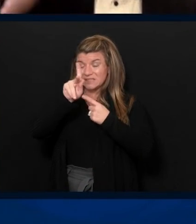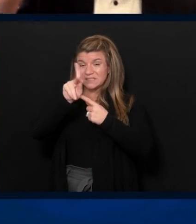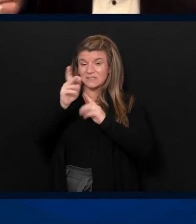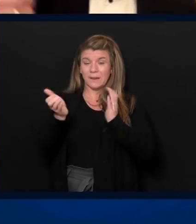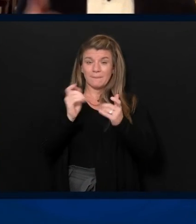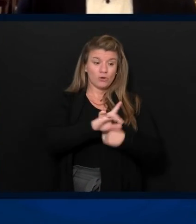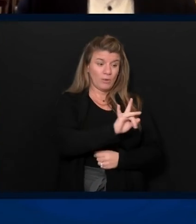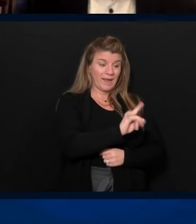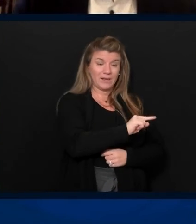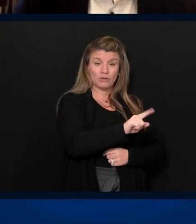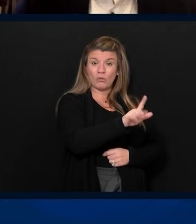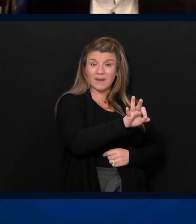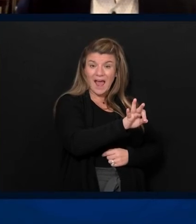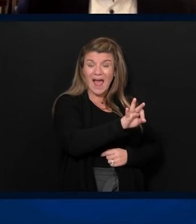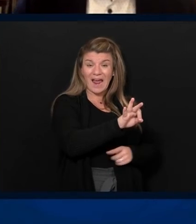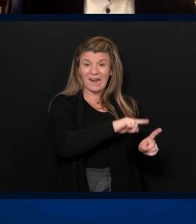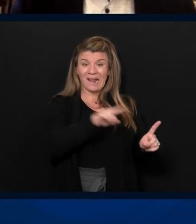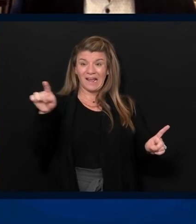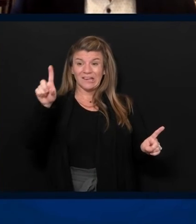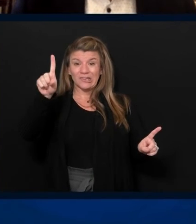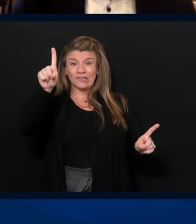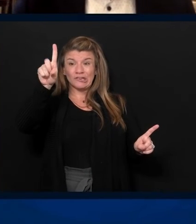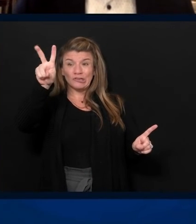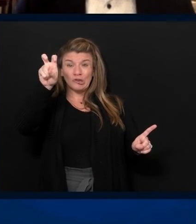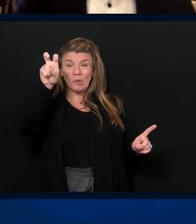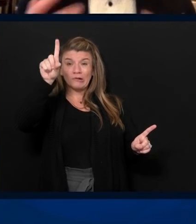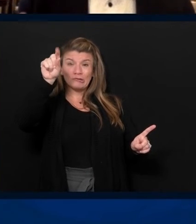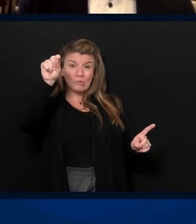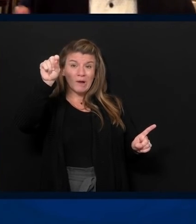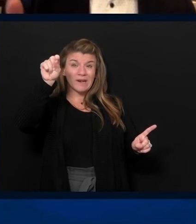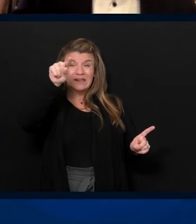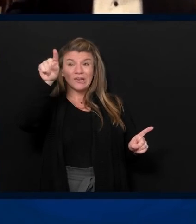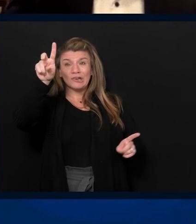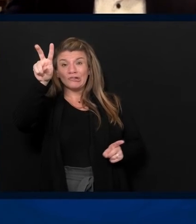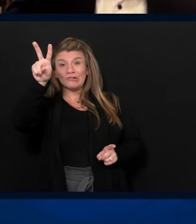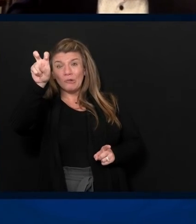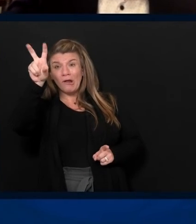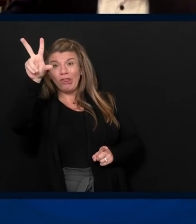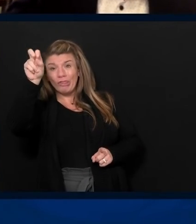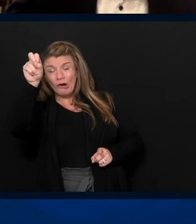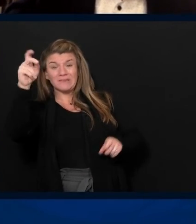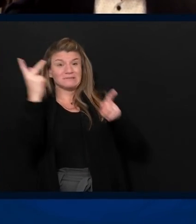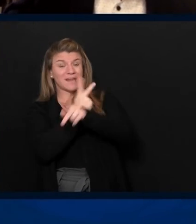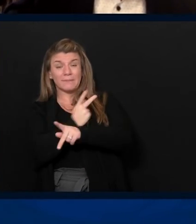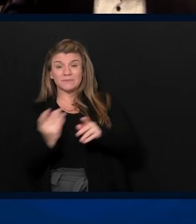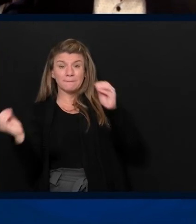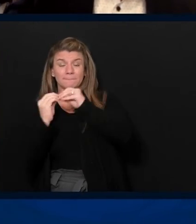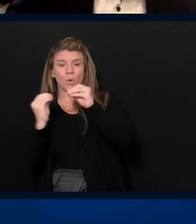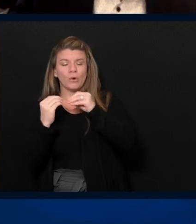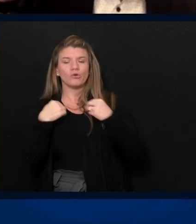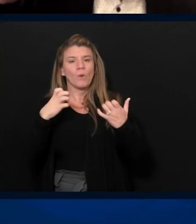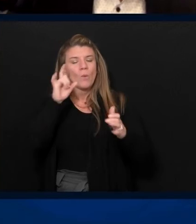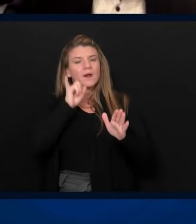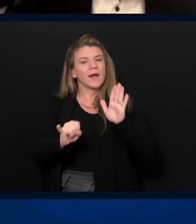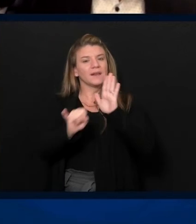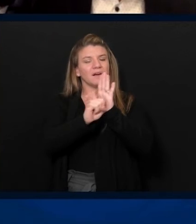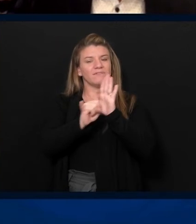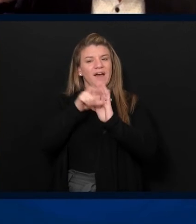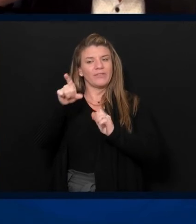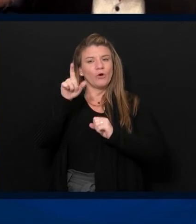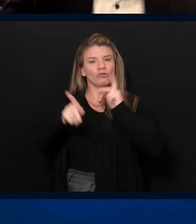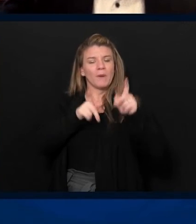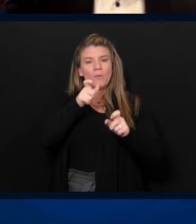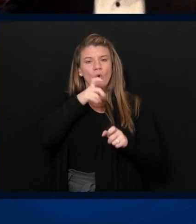29 years old by the CDC is 220 to 630 times higher. So we really want to start to identify those people that